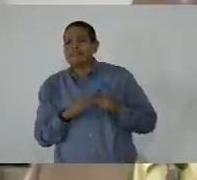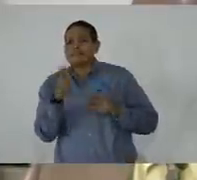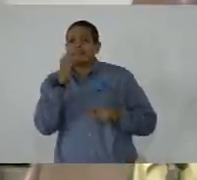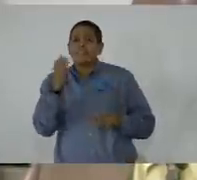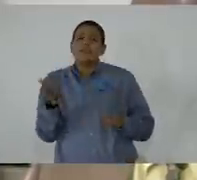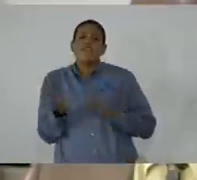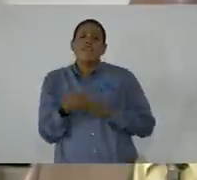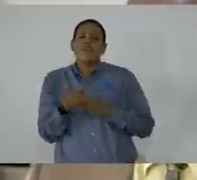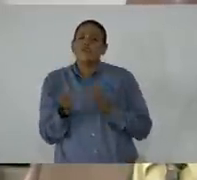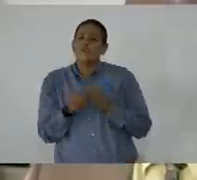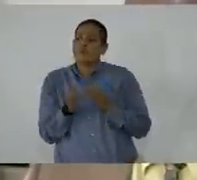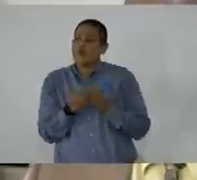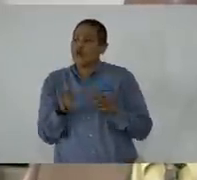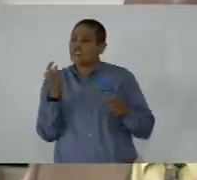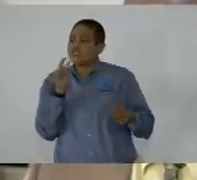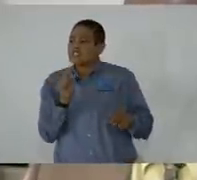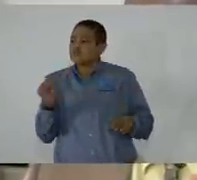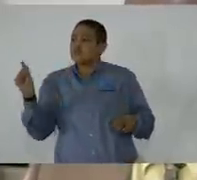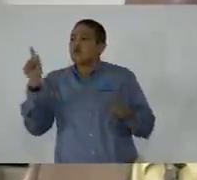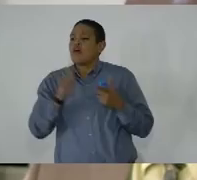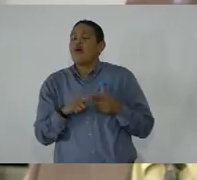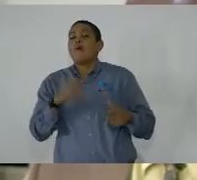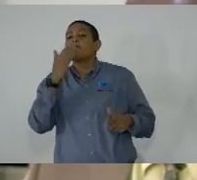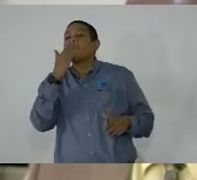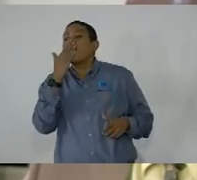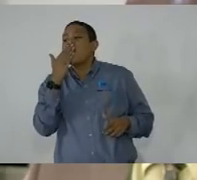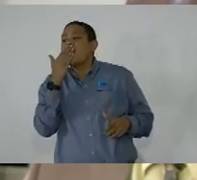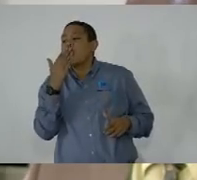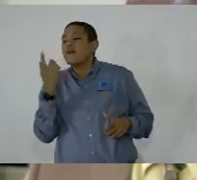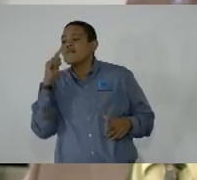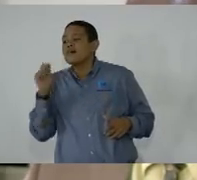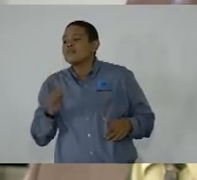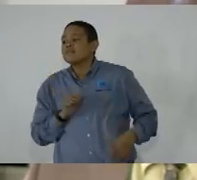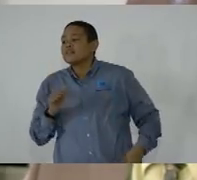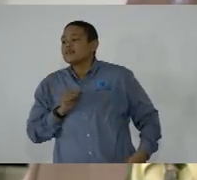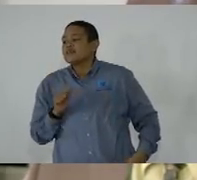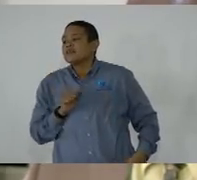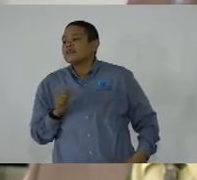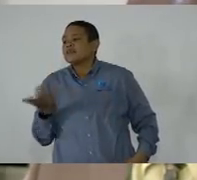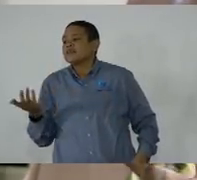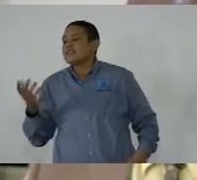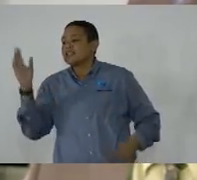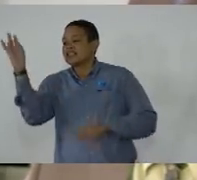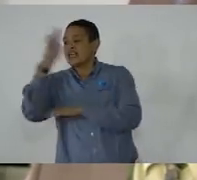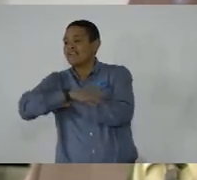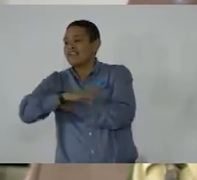fish, small ruminants, pork, even for myself, a Seventh-day Adventist,